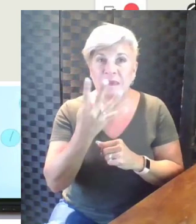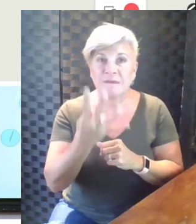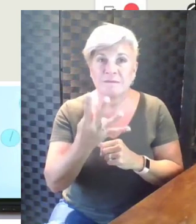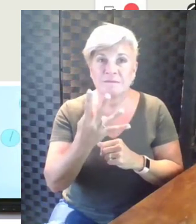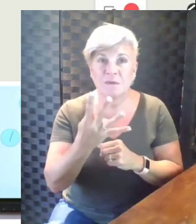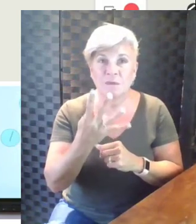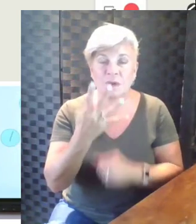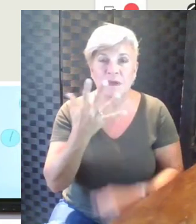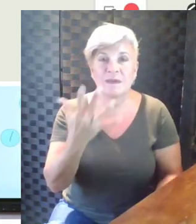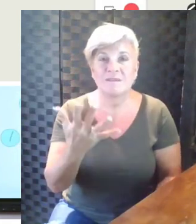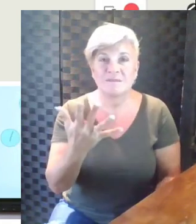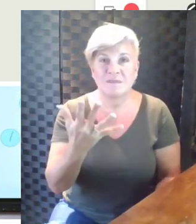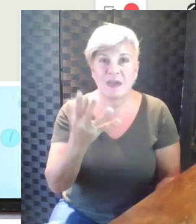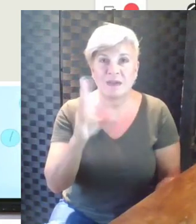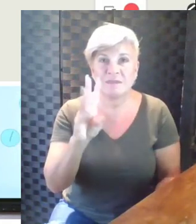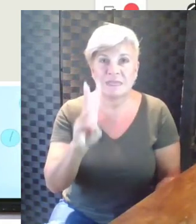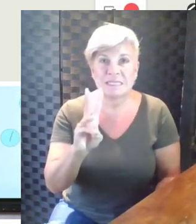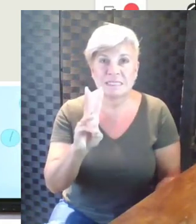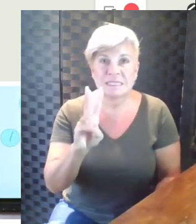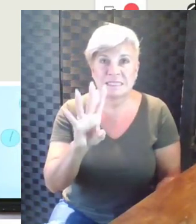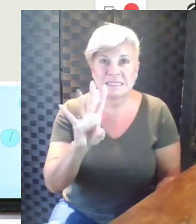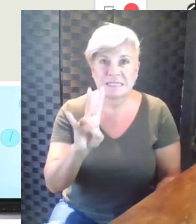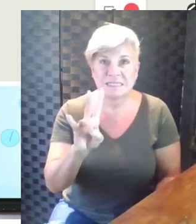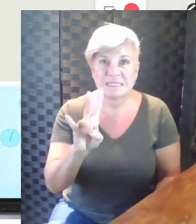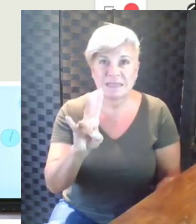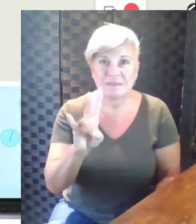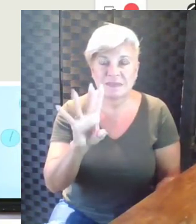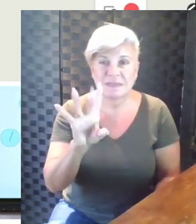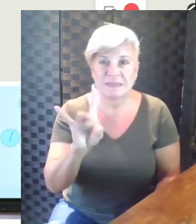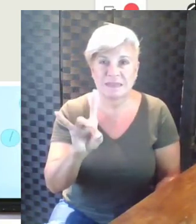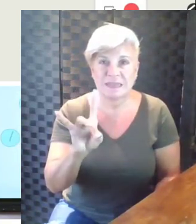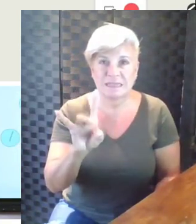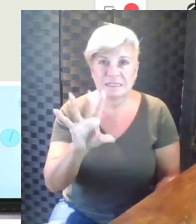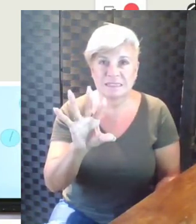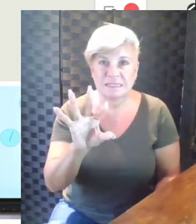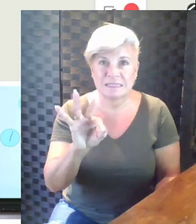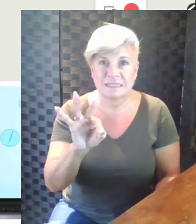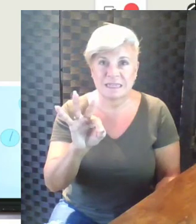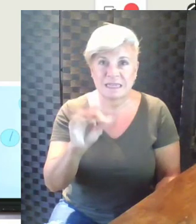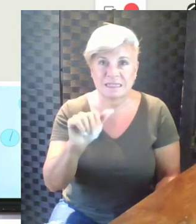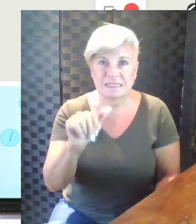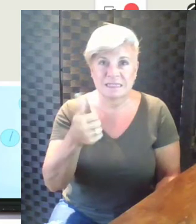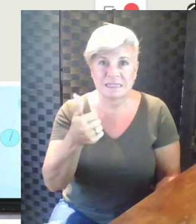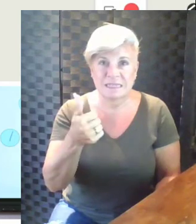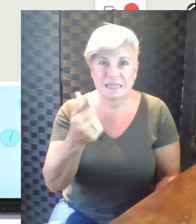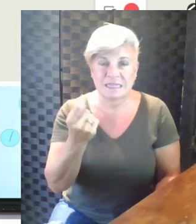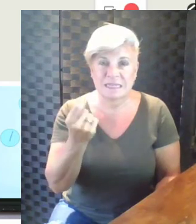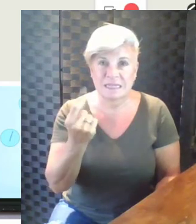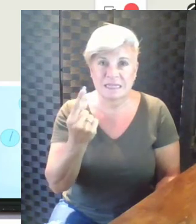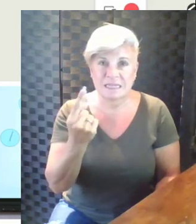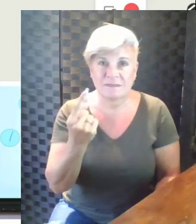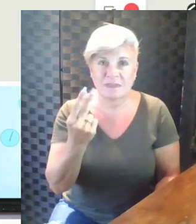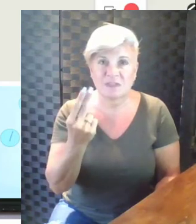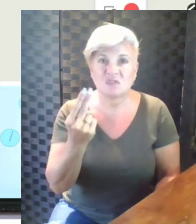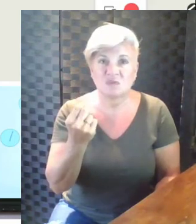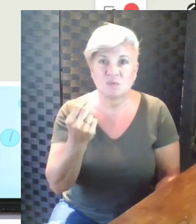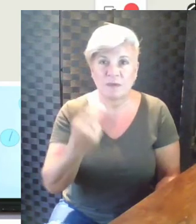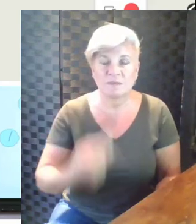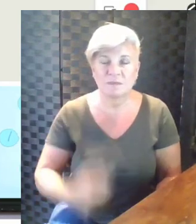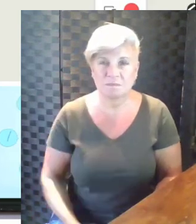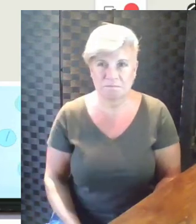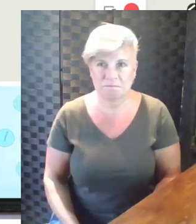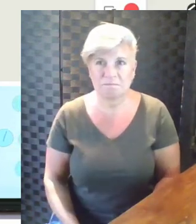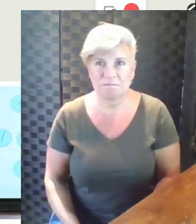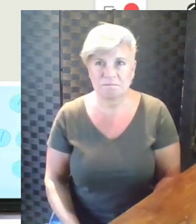3, 4, 5, 6, 7, 8, 9, 10, 11, 12.